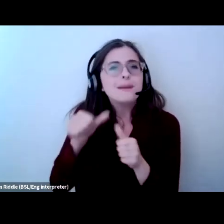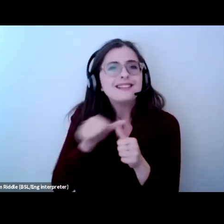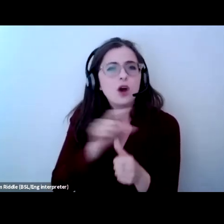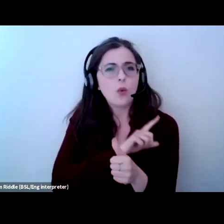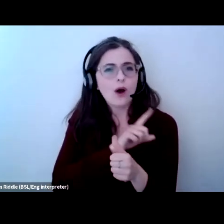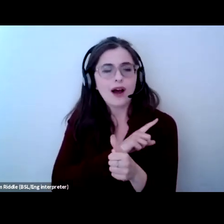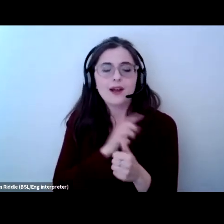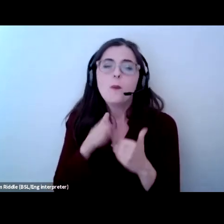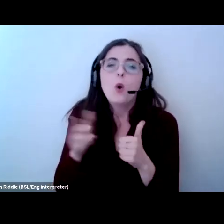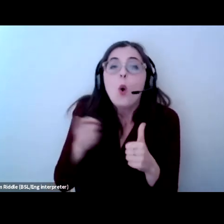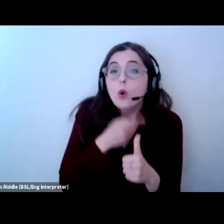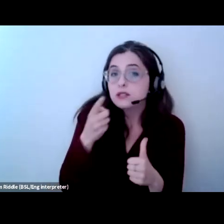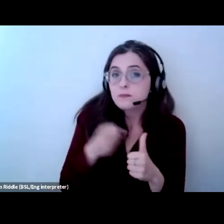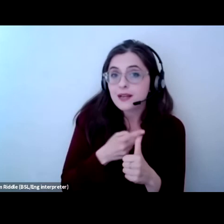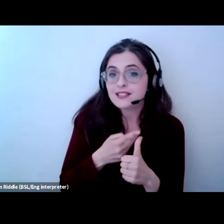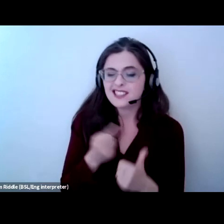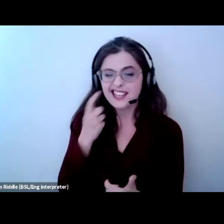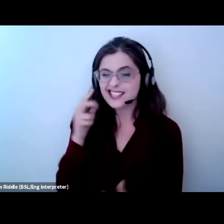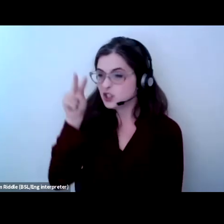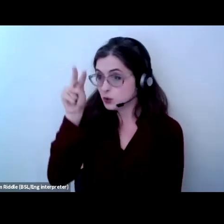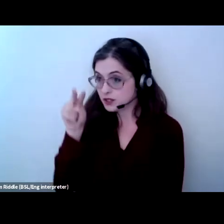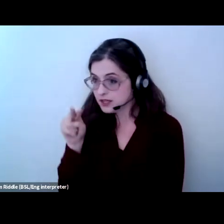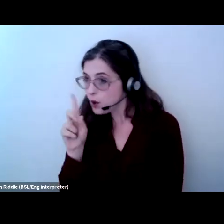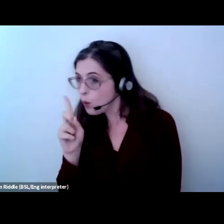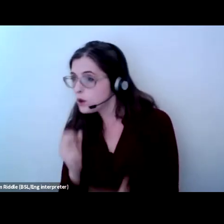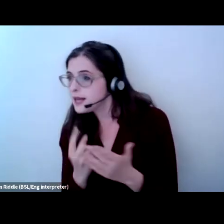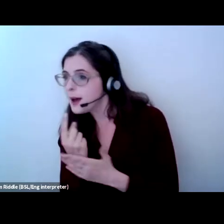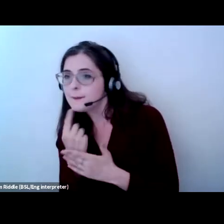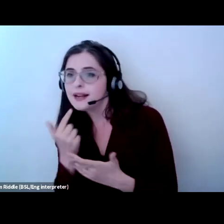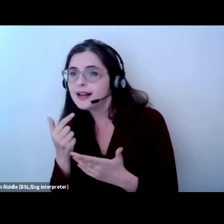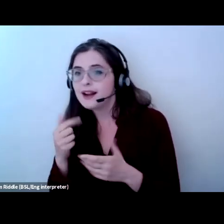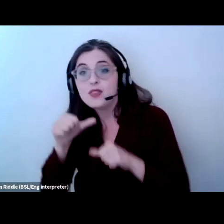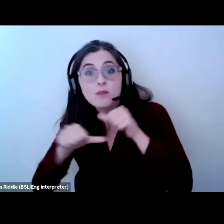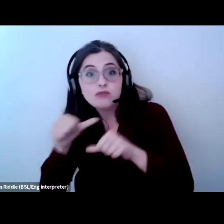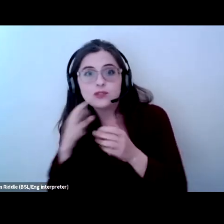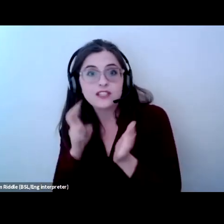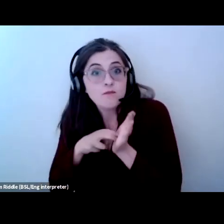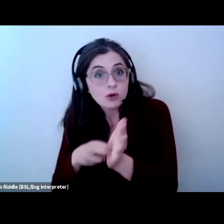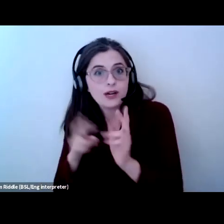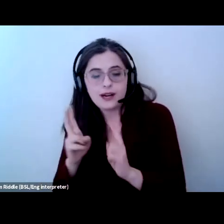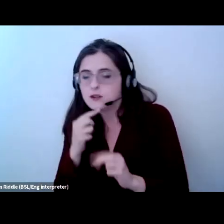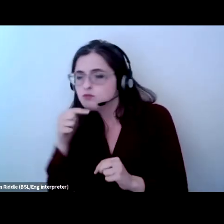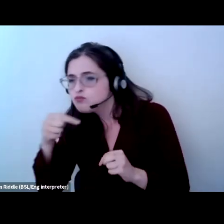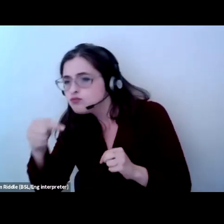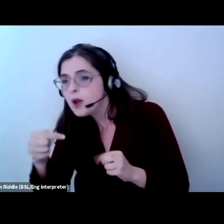more automated and easier to see what's happening in the process of booking an interpreter. So it's